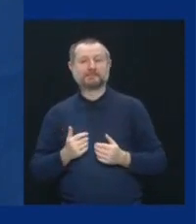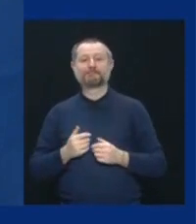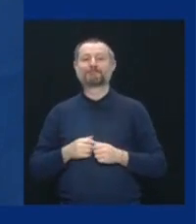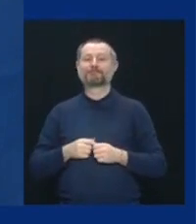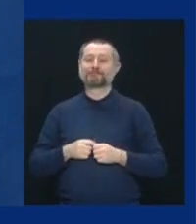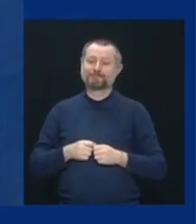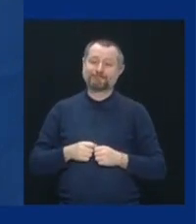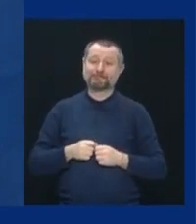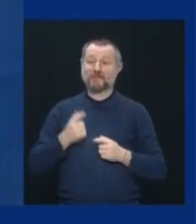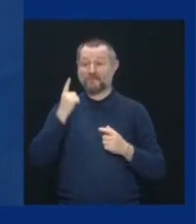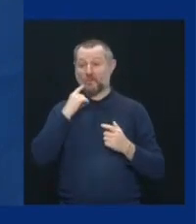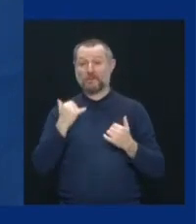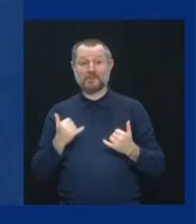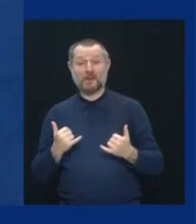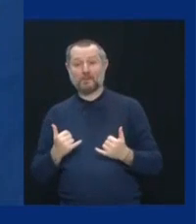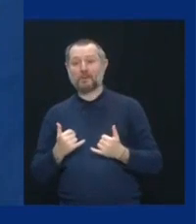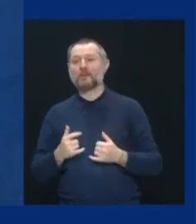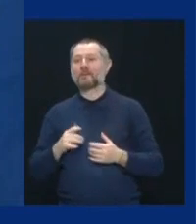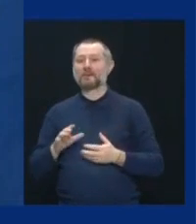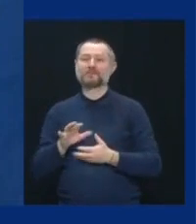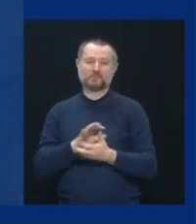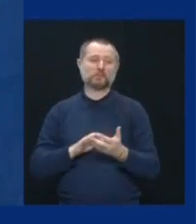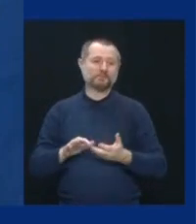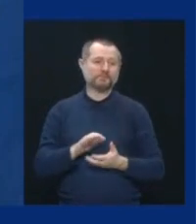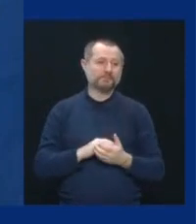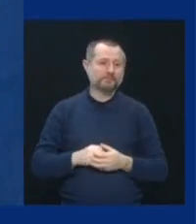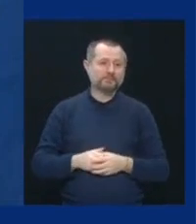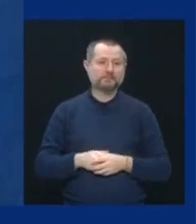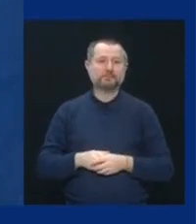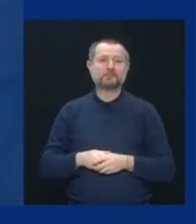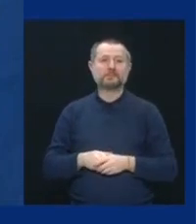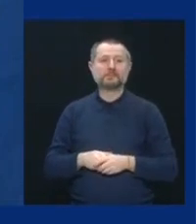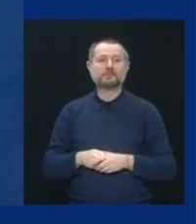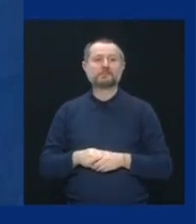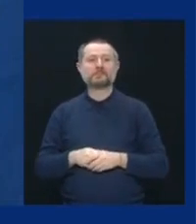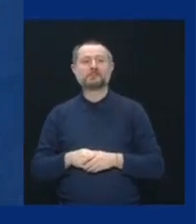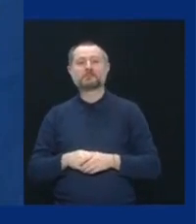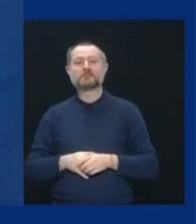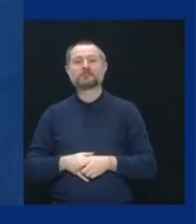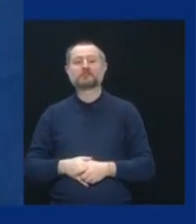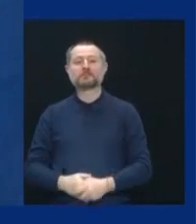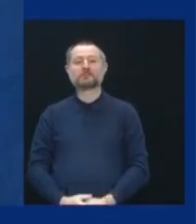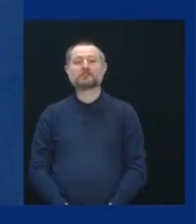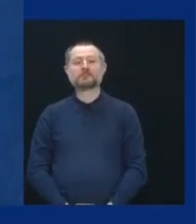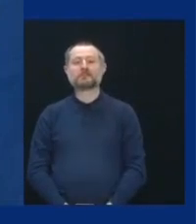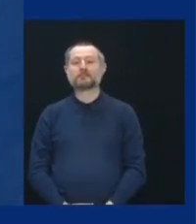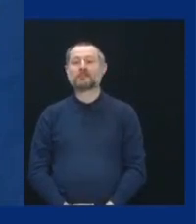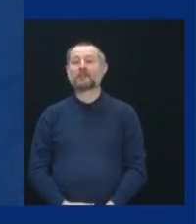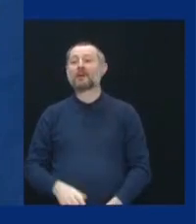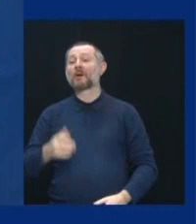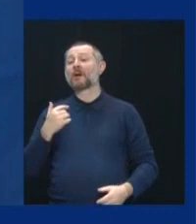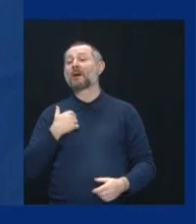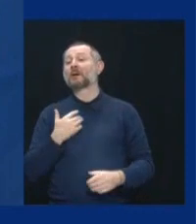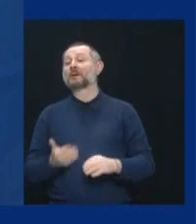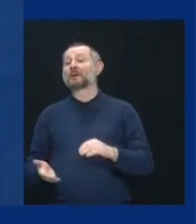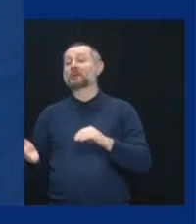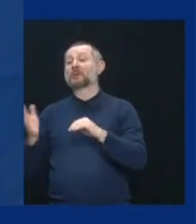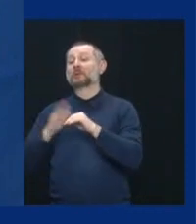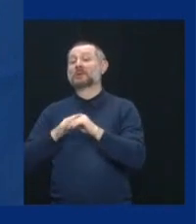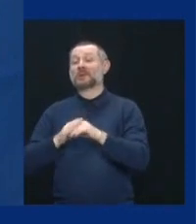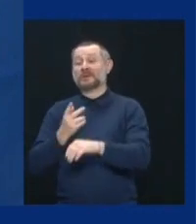the meantime. Again, with the additional purchase of the vaccinations from the federal